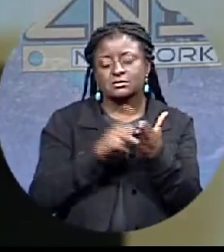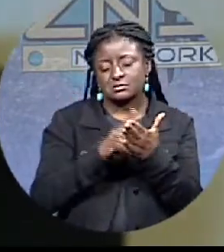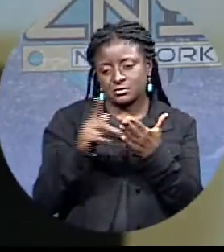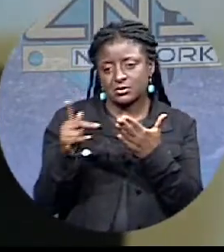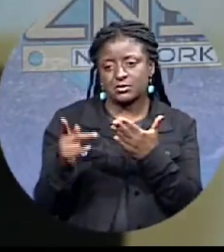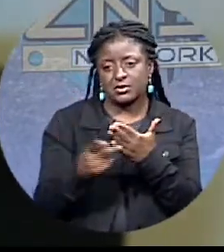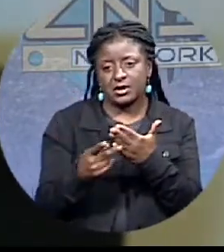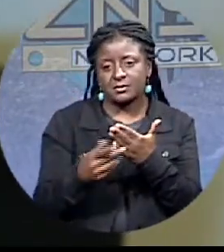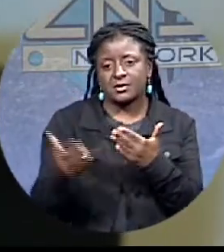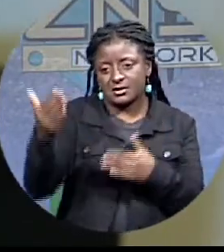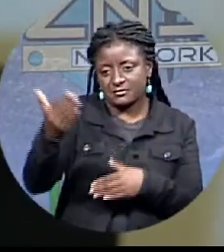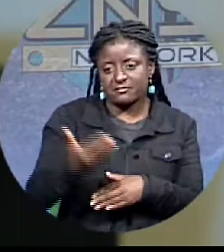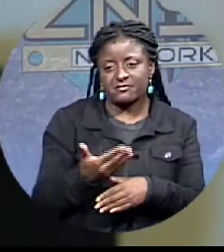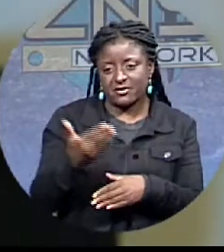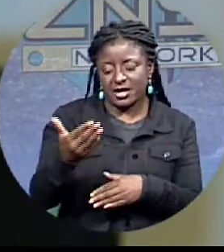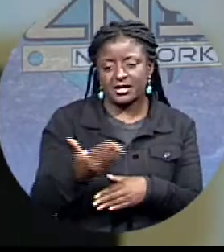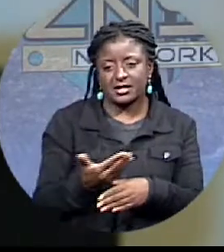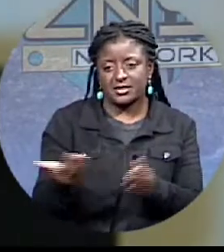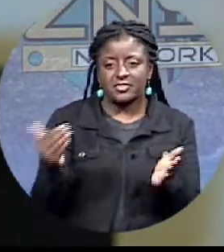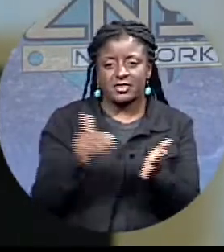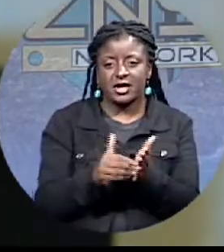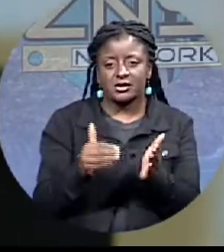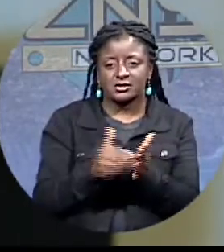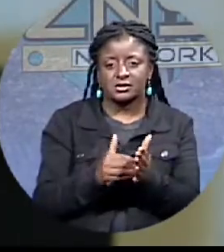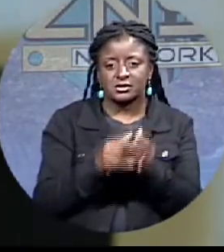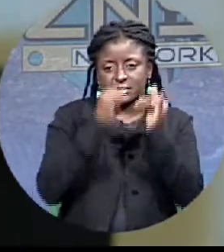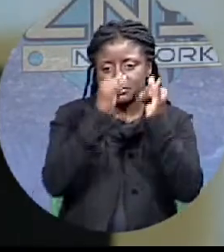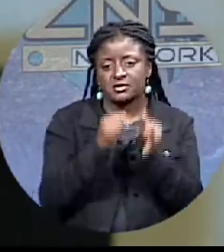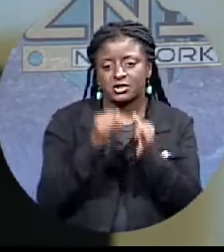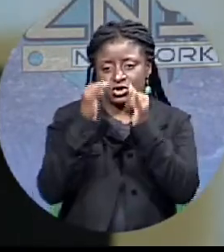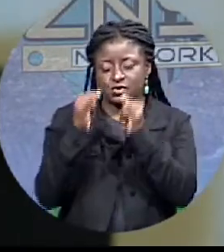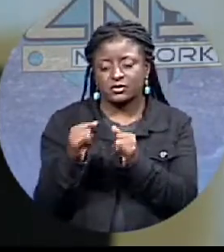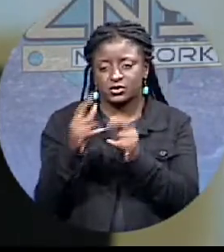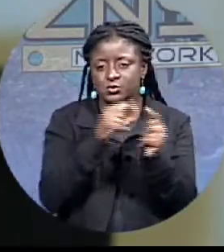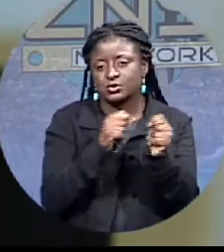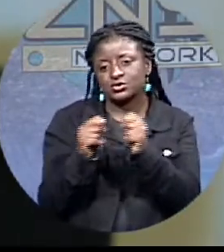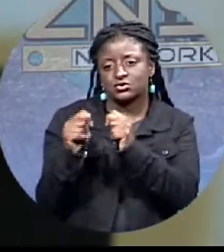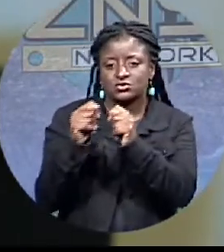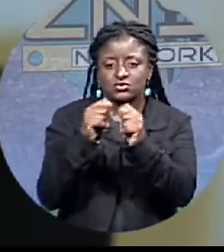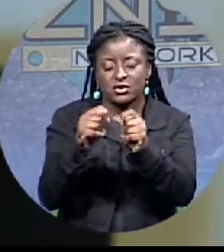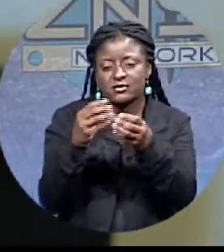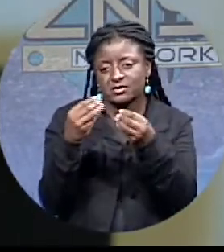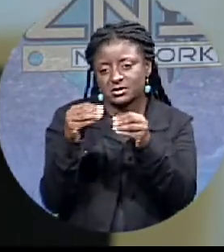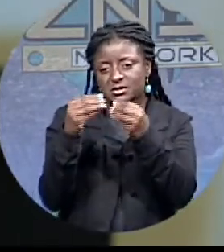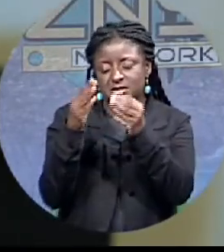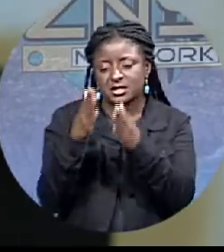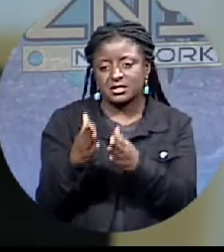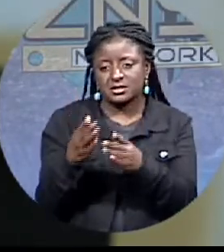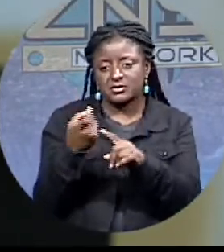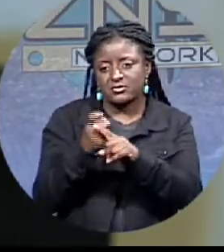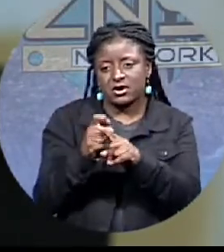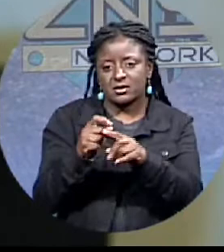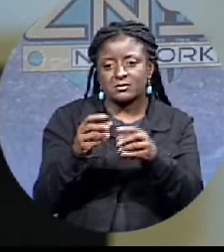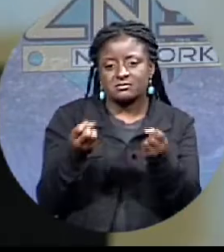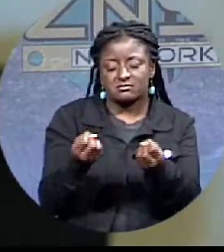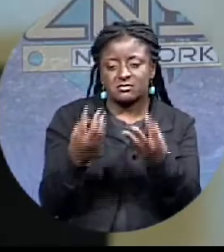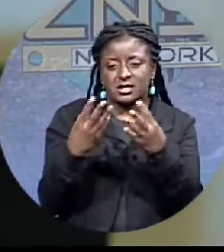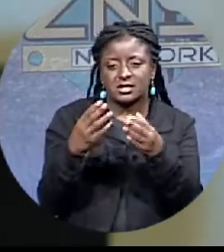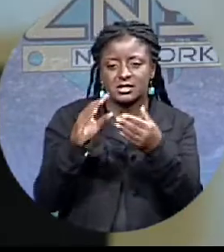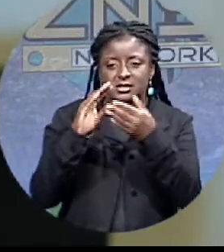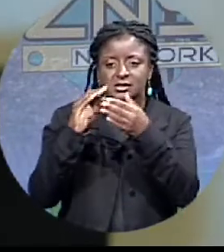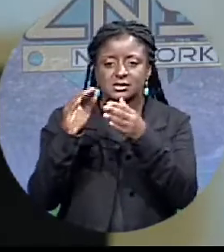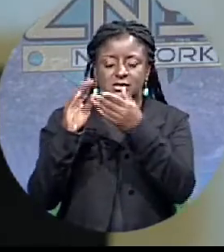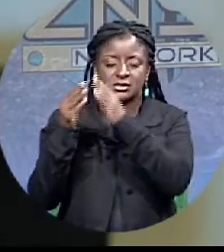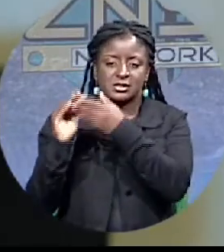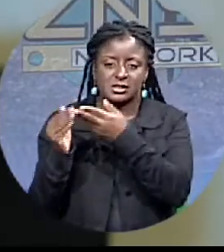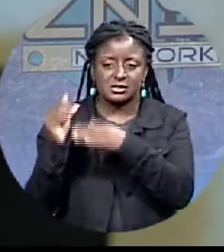thousands of individual travel agents from dozens of cities throughout the U.S., continental U.S. and